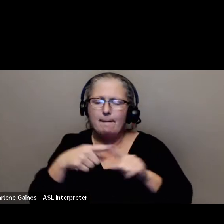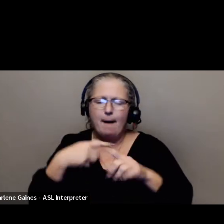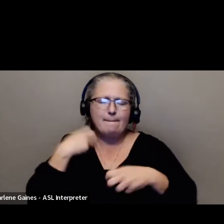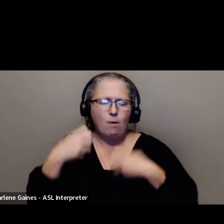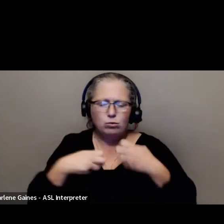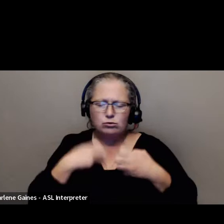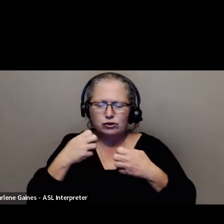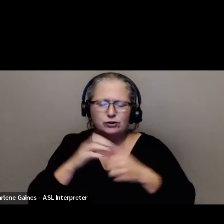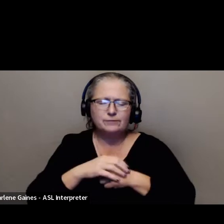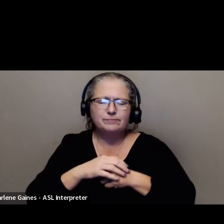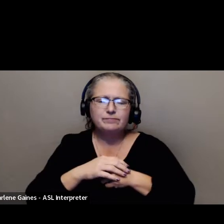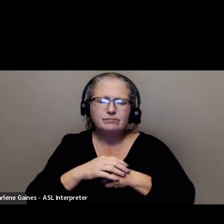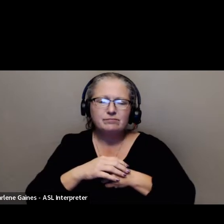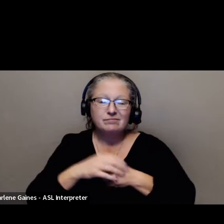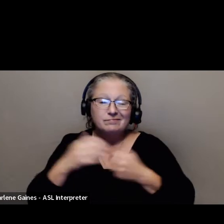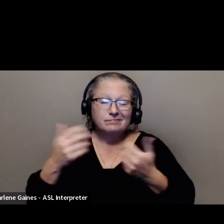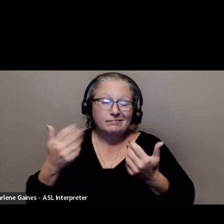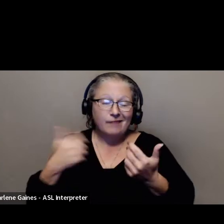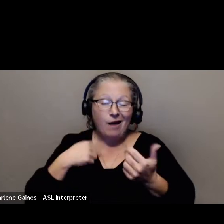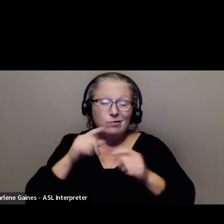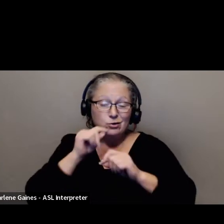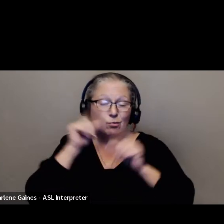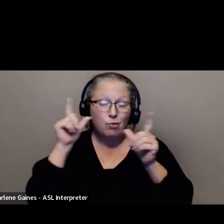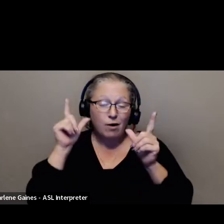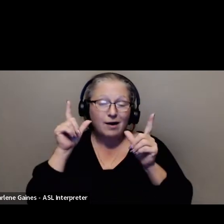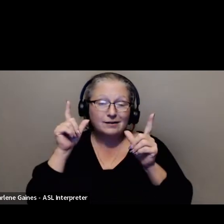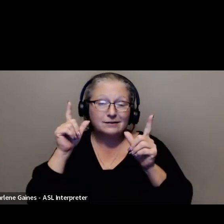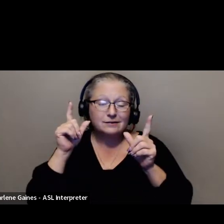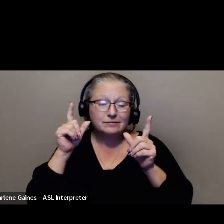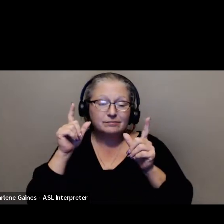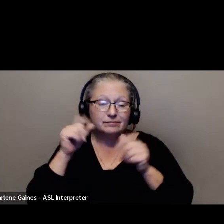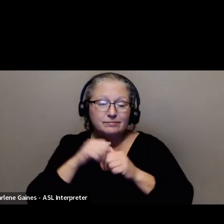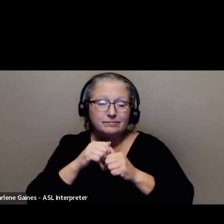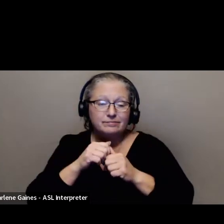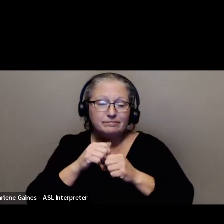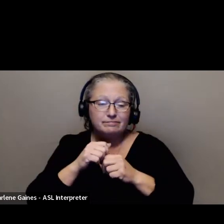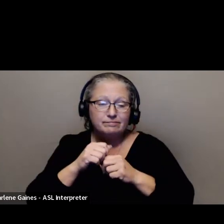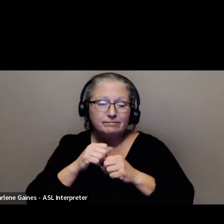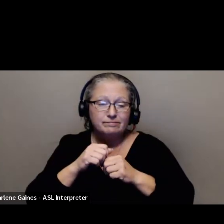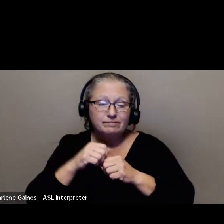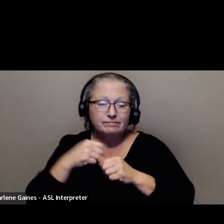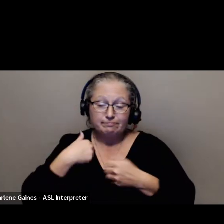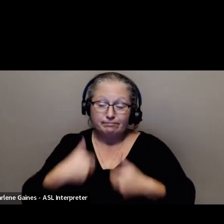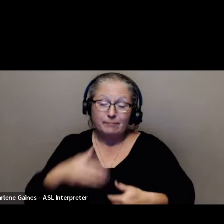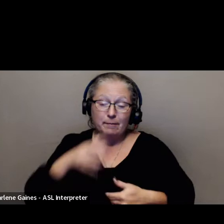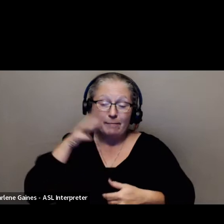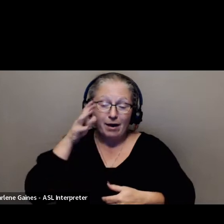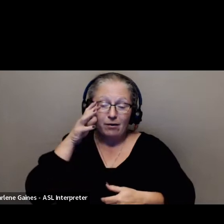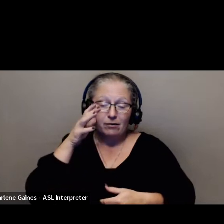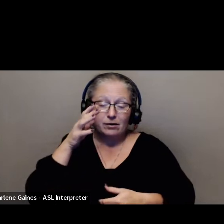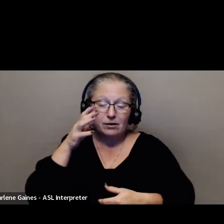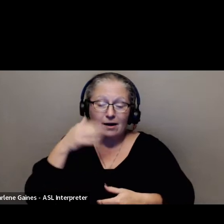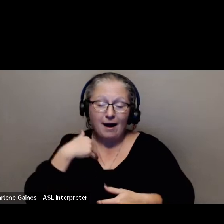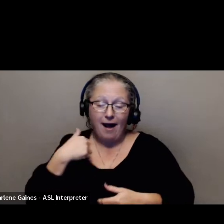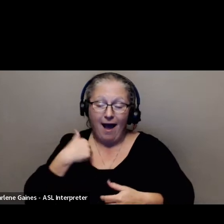I was frankly surprised as a parent of